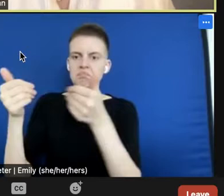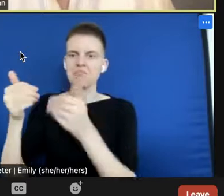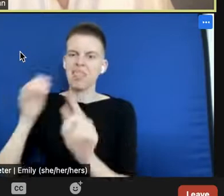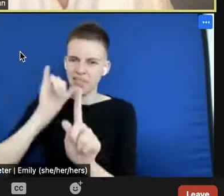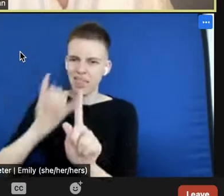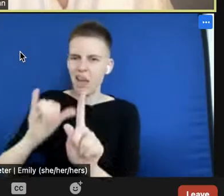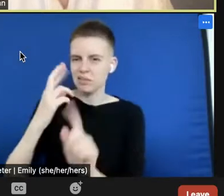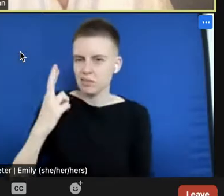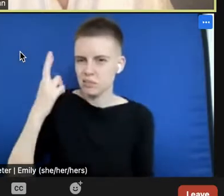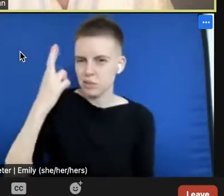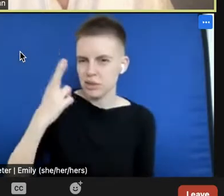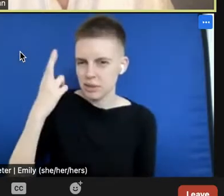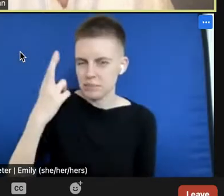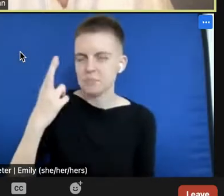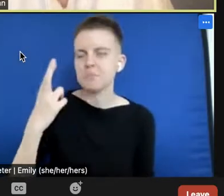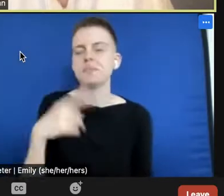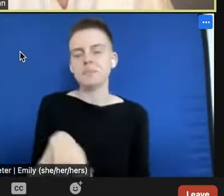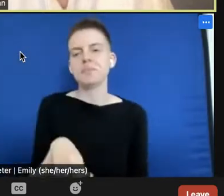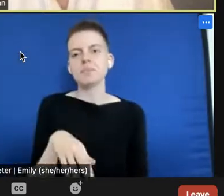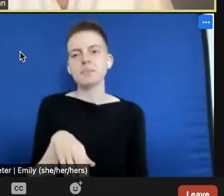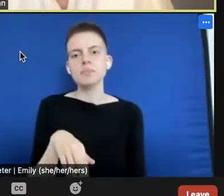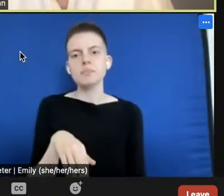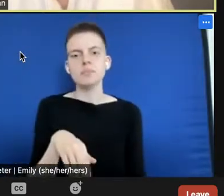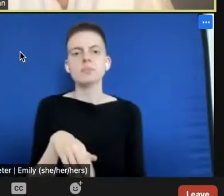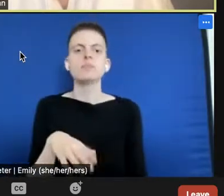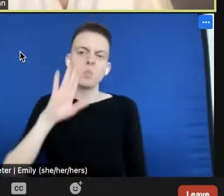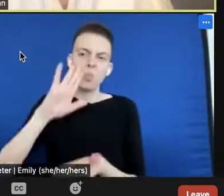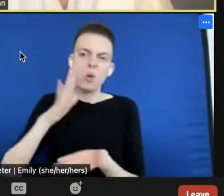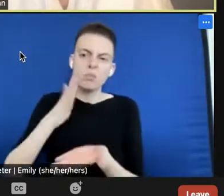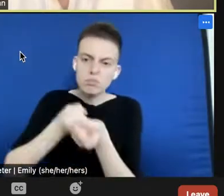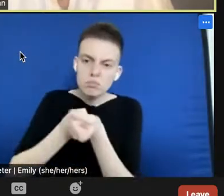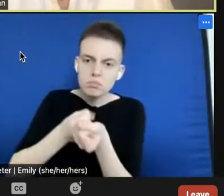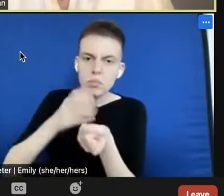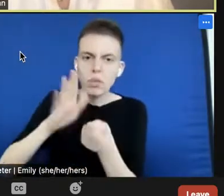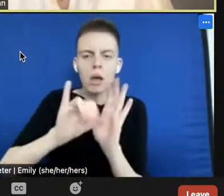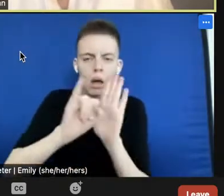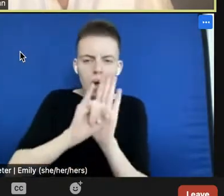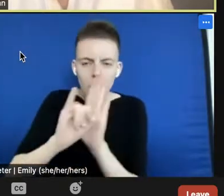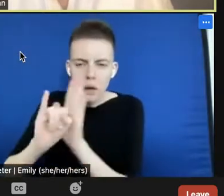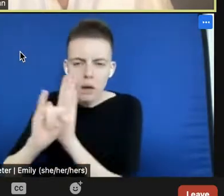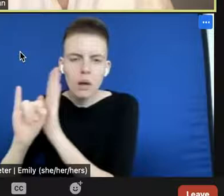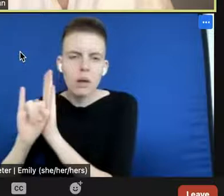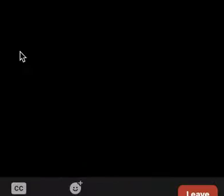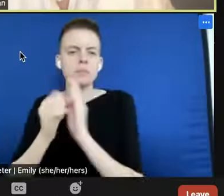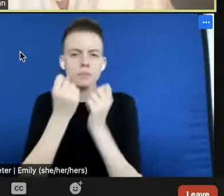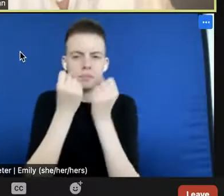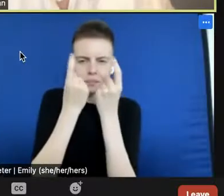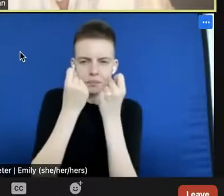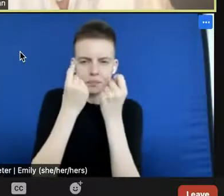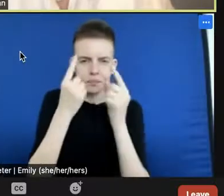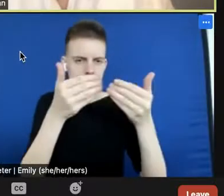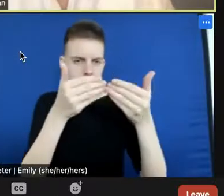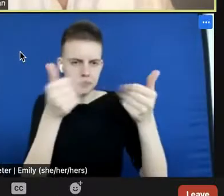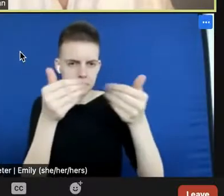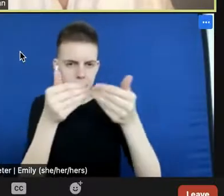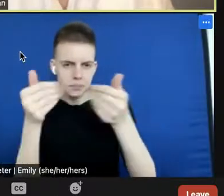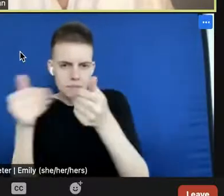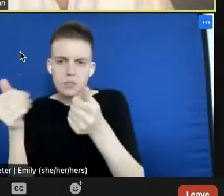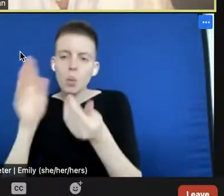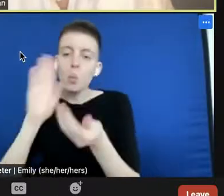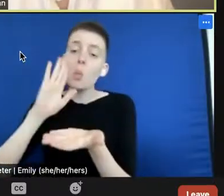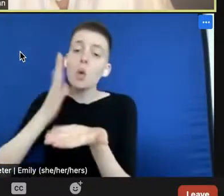And that should ultimately help with recognition, with discrimination, with some reading,